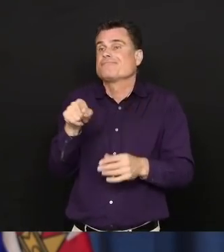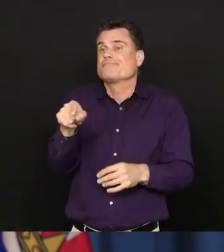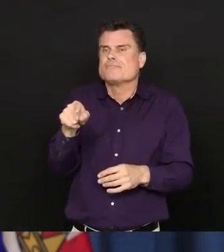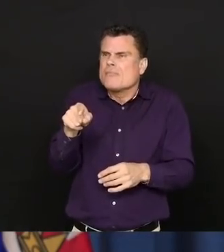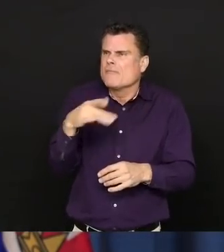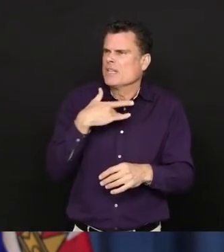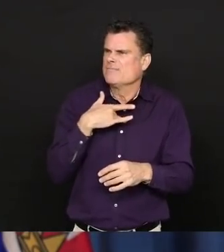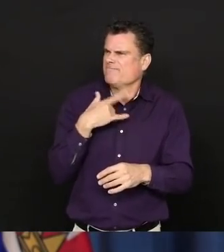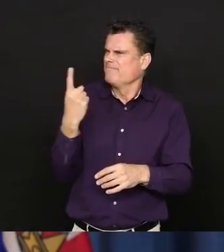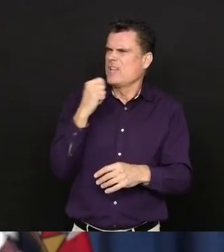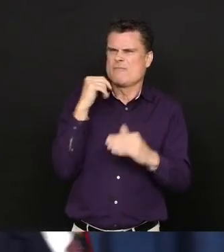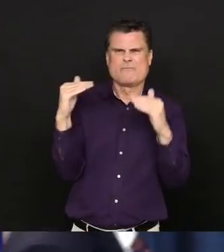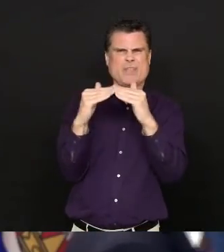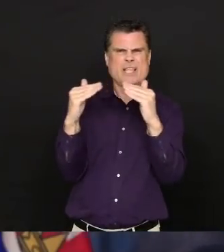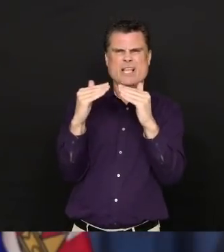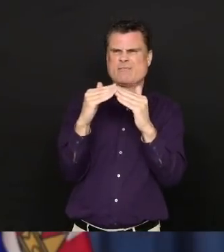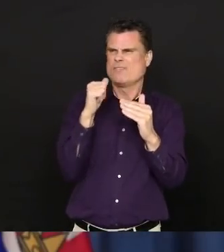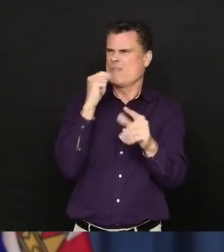are as Canadians.